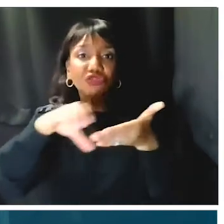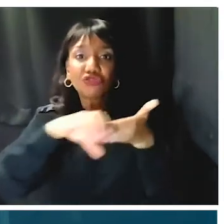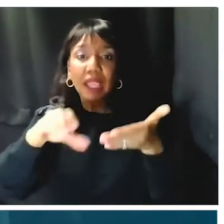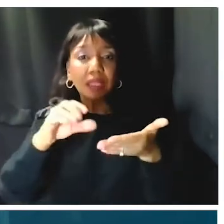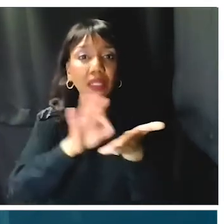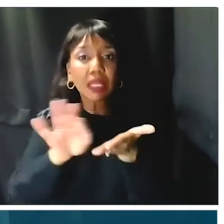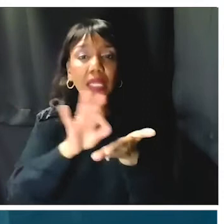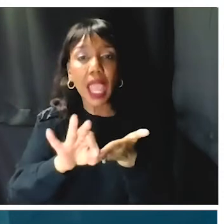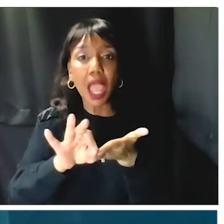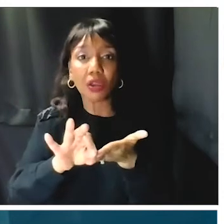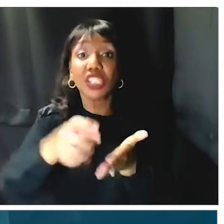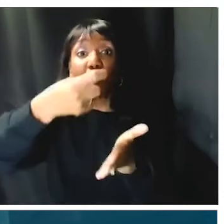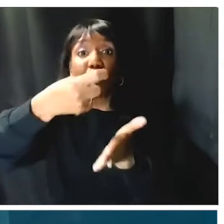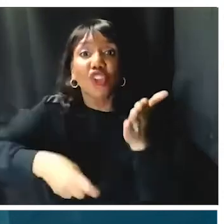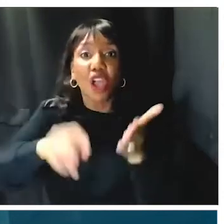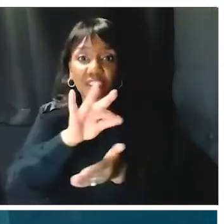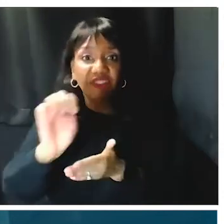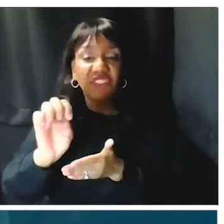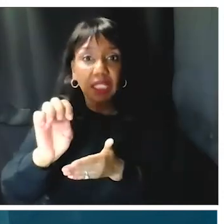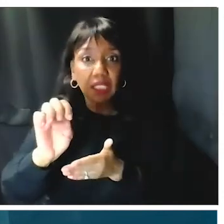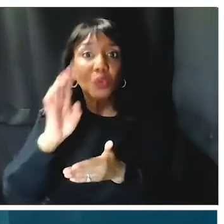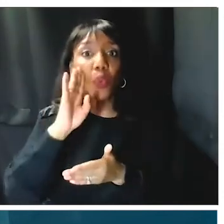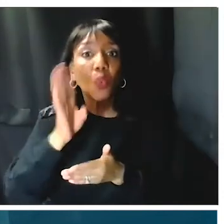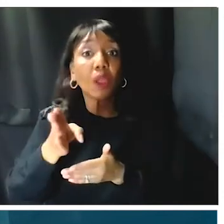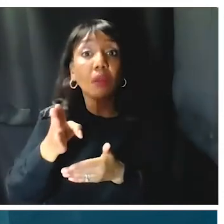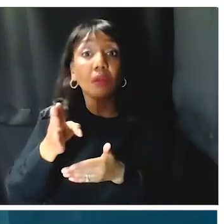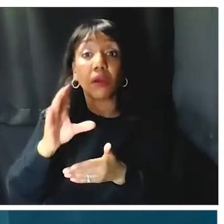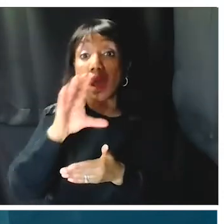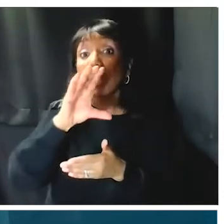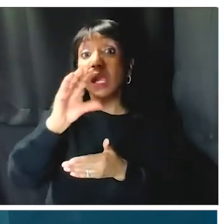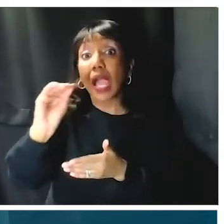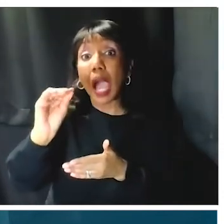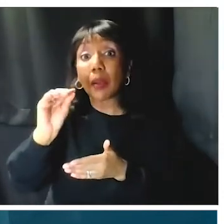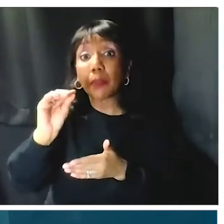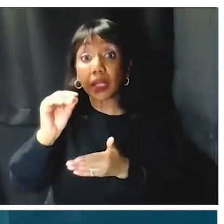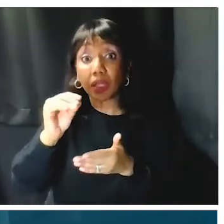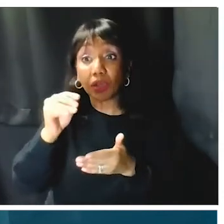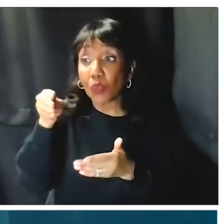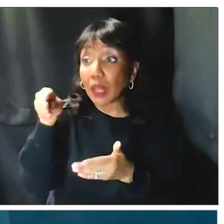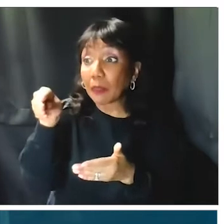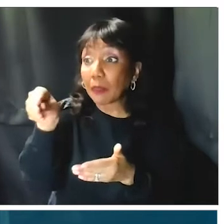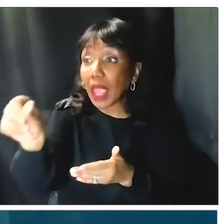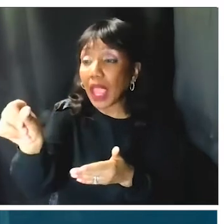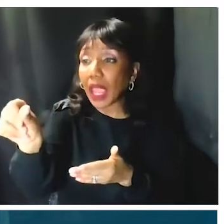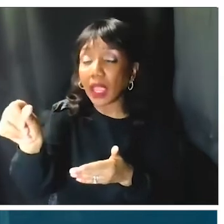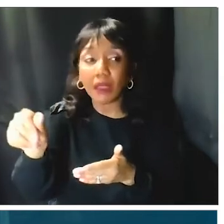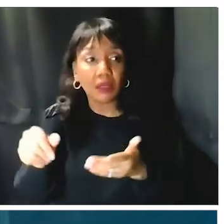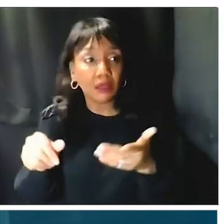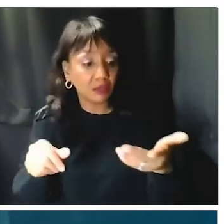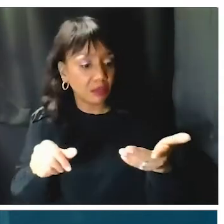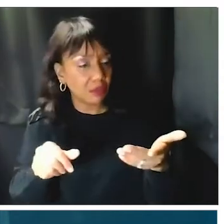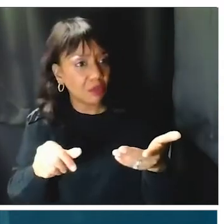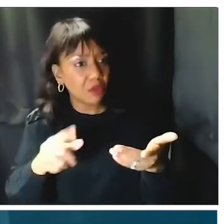account, they may charge a fee. The company you plan to pay may also charge you a fee for your payment